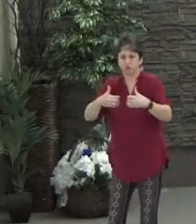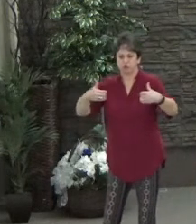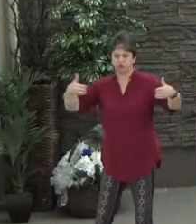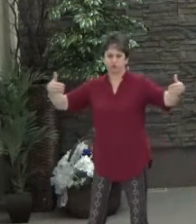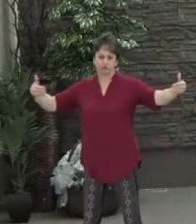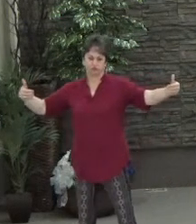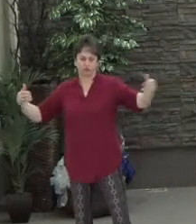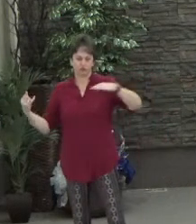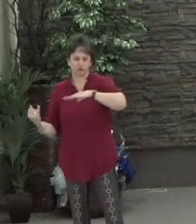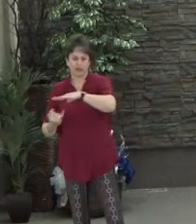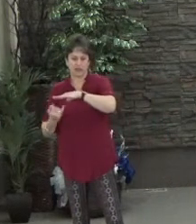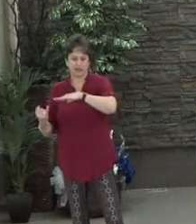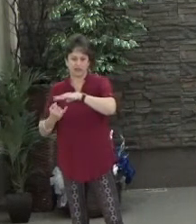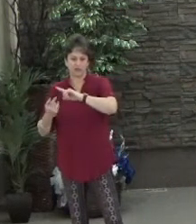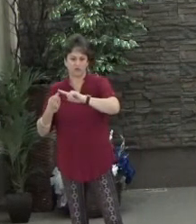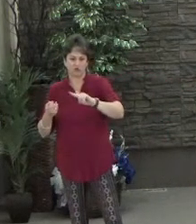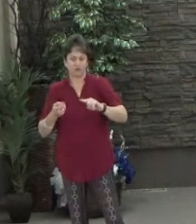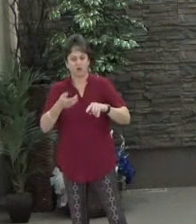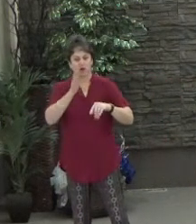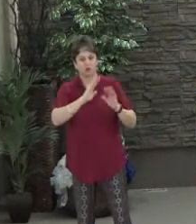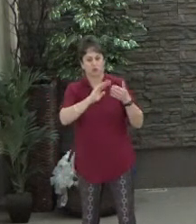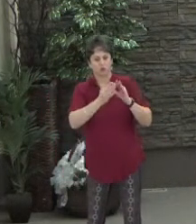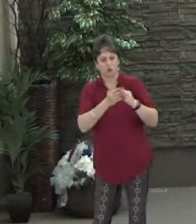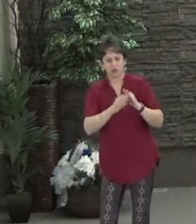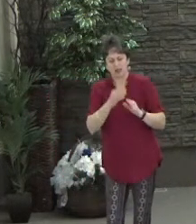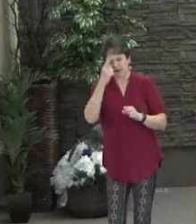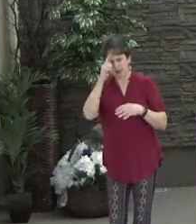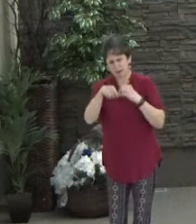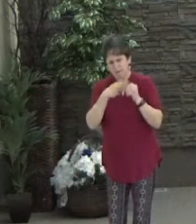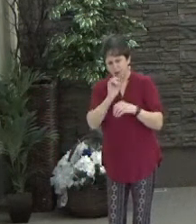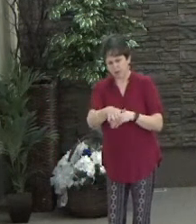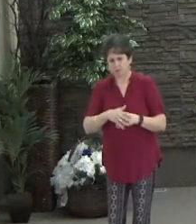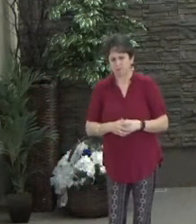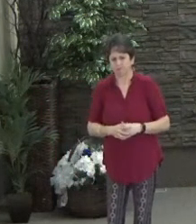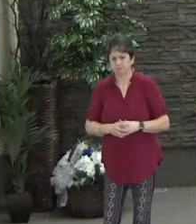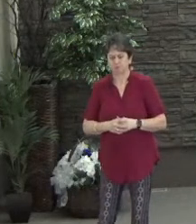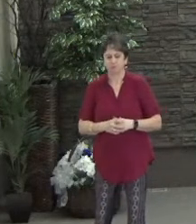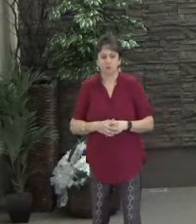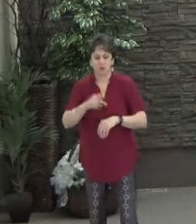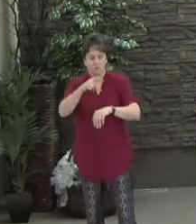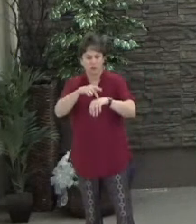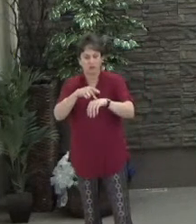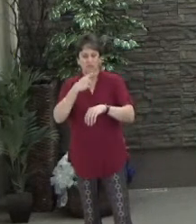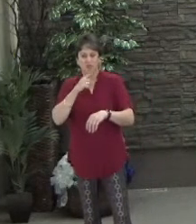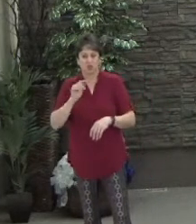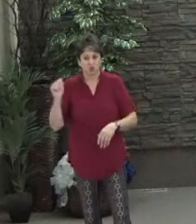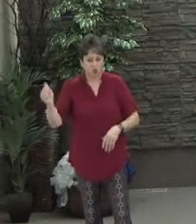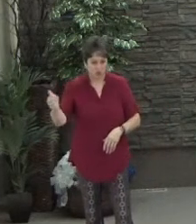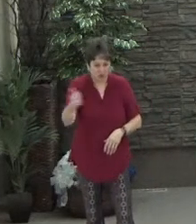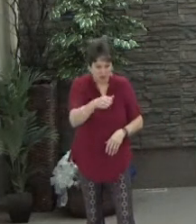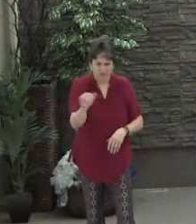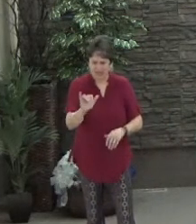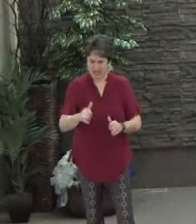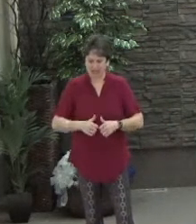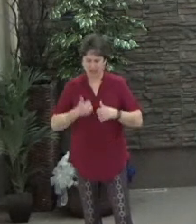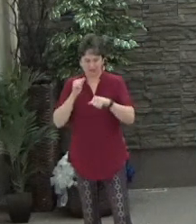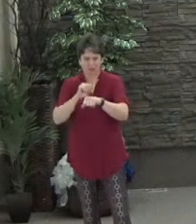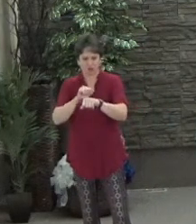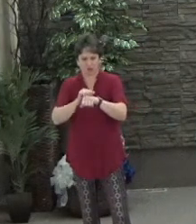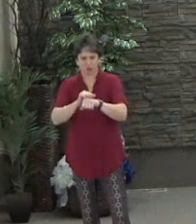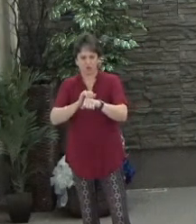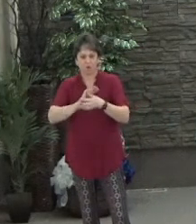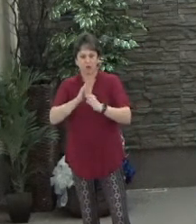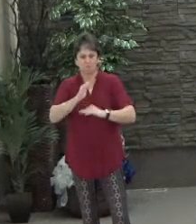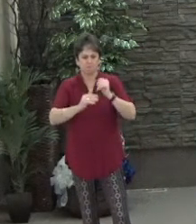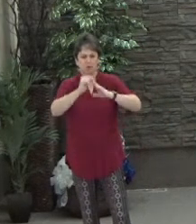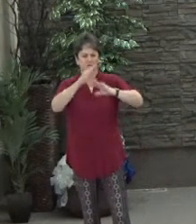from the community. Think about that. Peter says, you yourselves, like living stones, are being